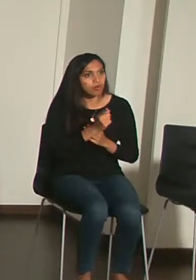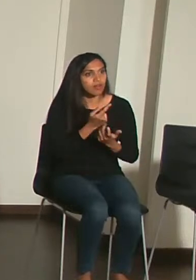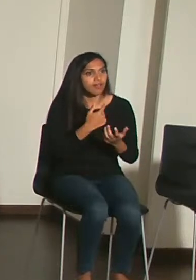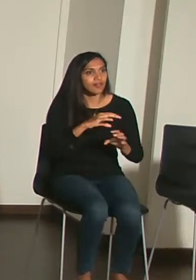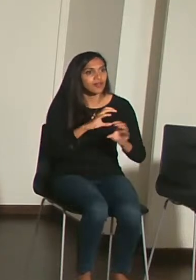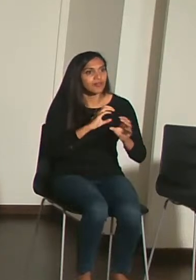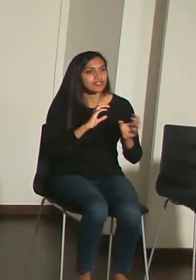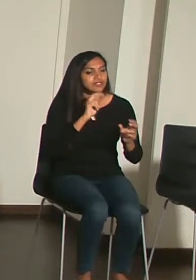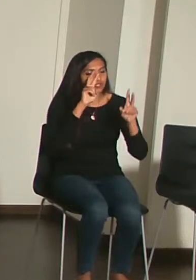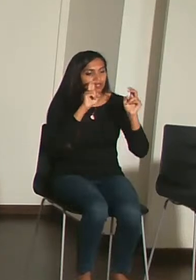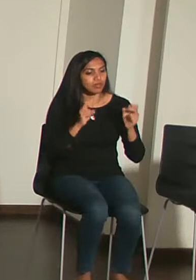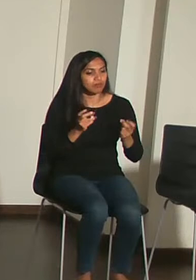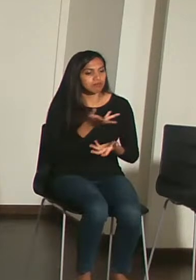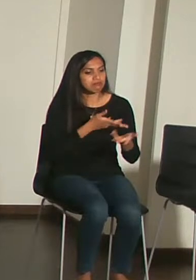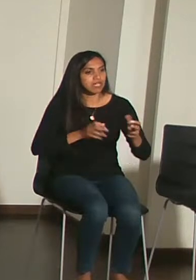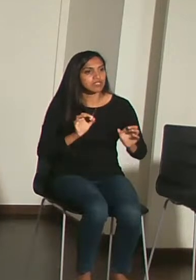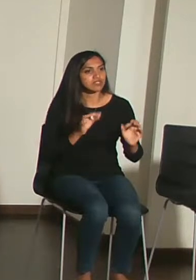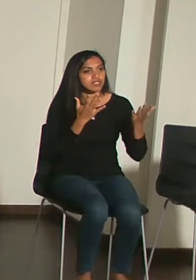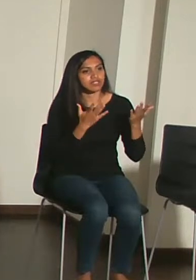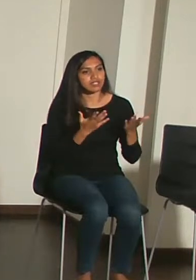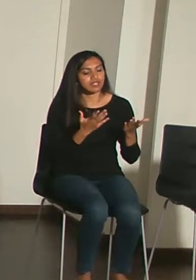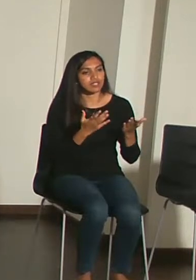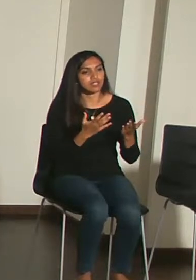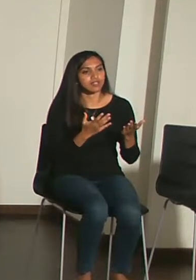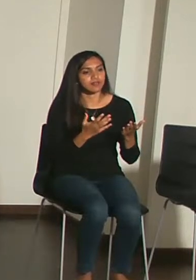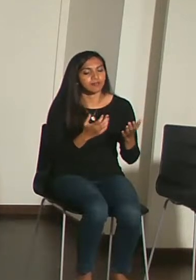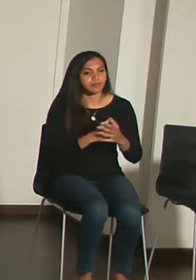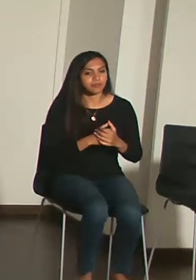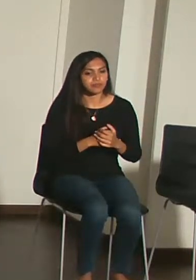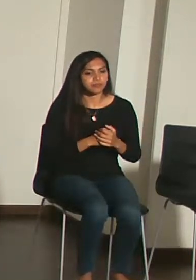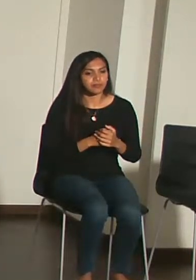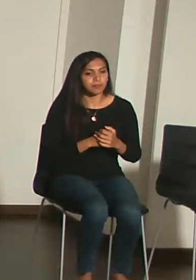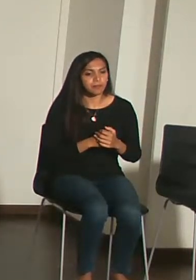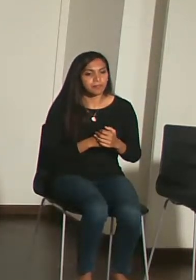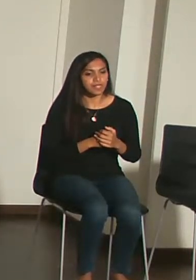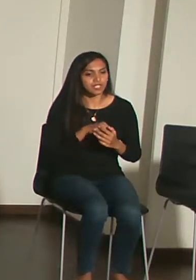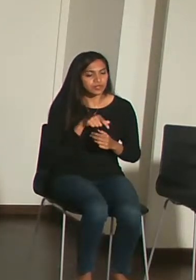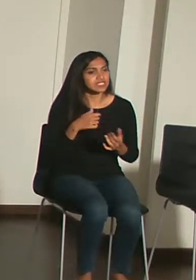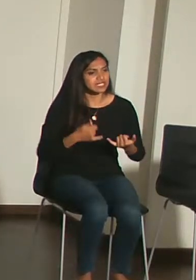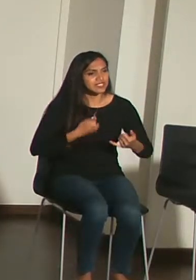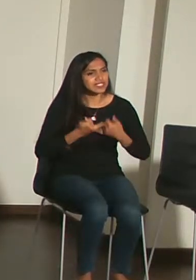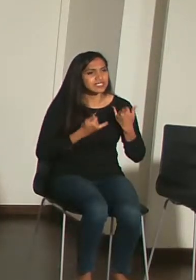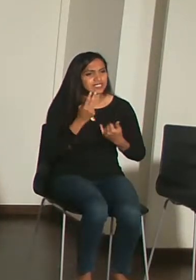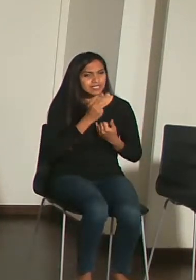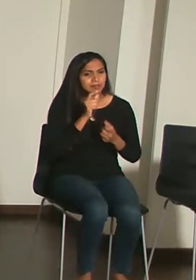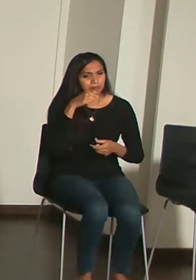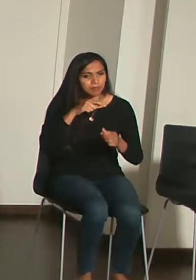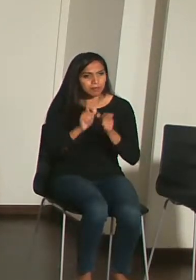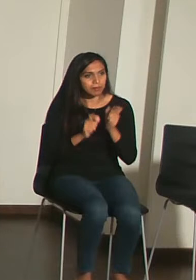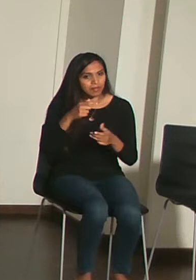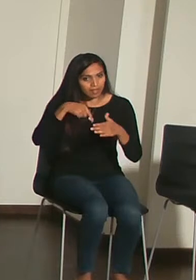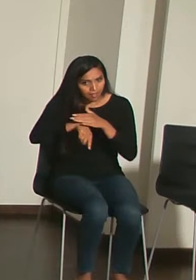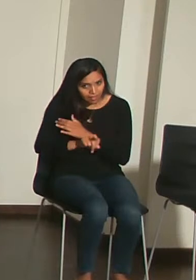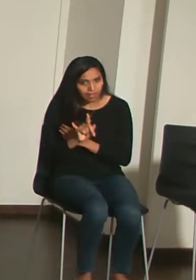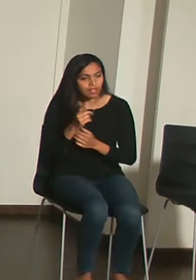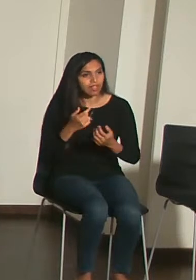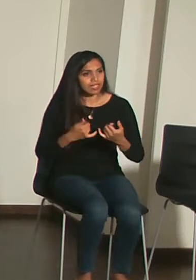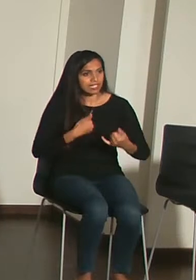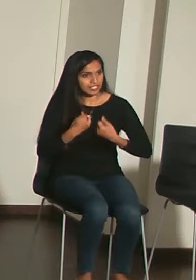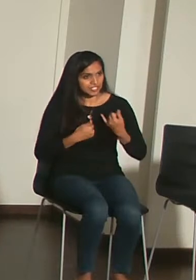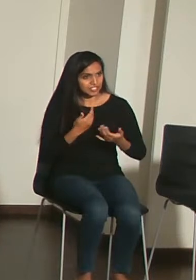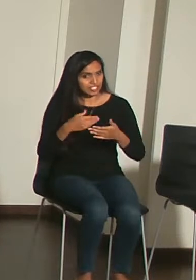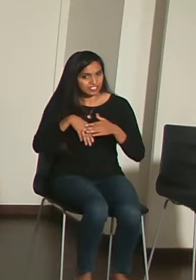moderate that conversation. And it was interesting to see how they moderated it